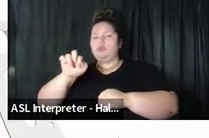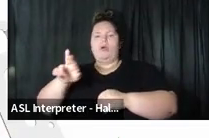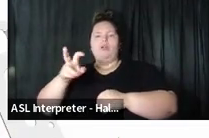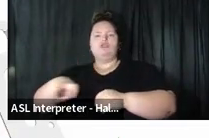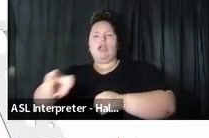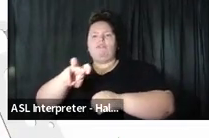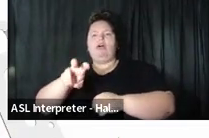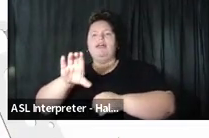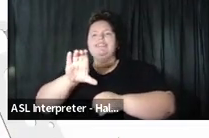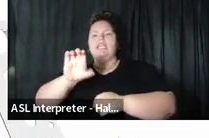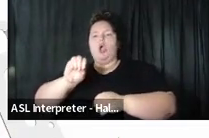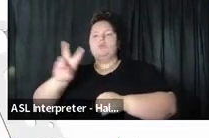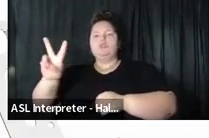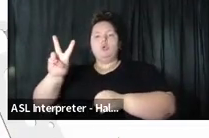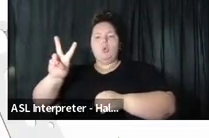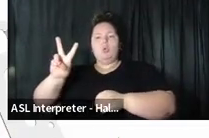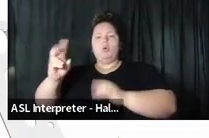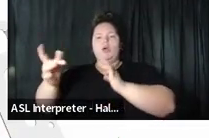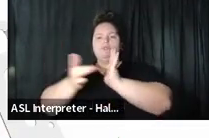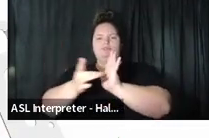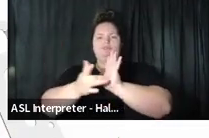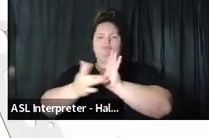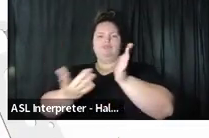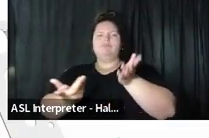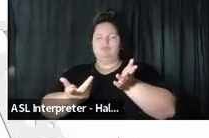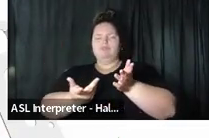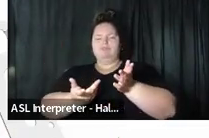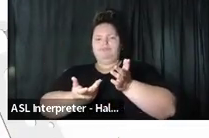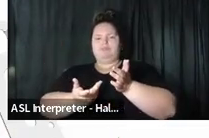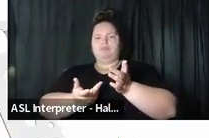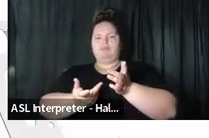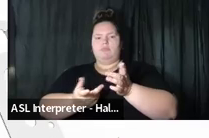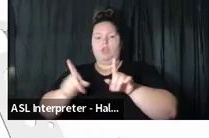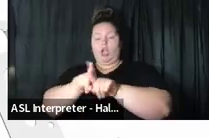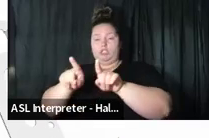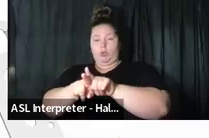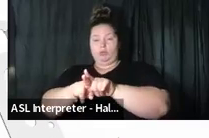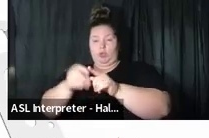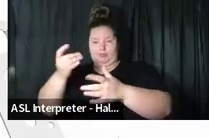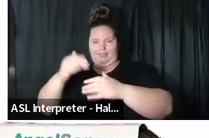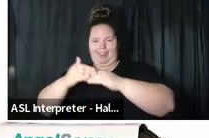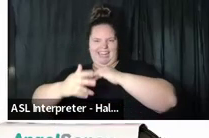and there's a lot of stuff out there. But also, if you want to go to the next slide, Ajaunè, sorry,